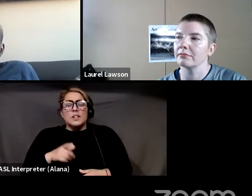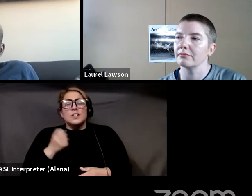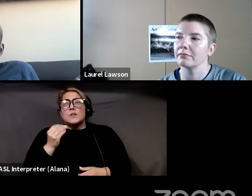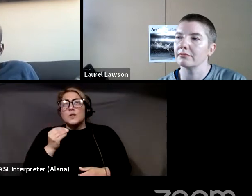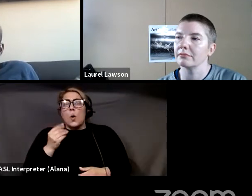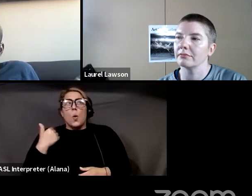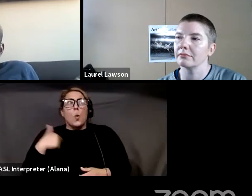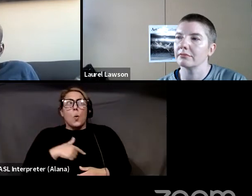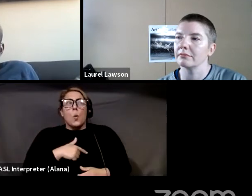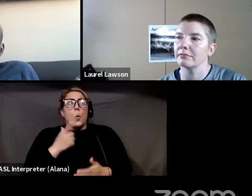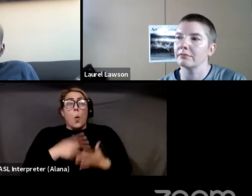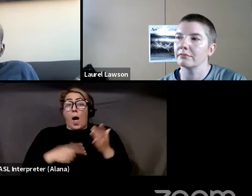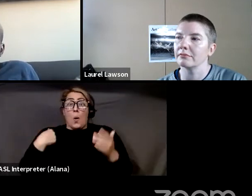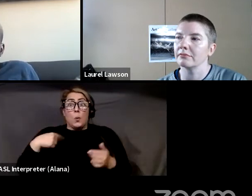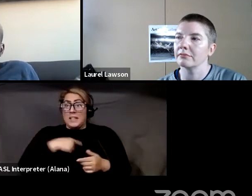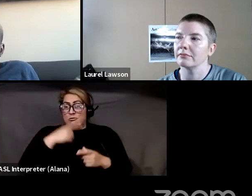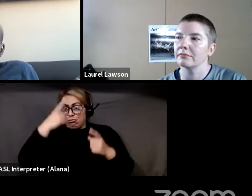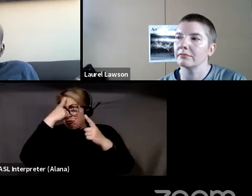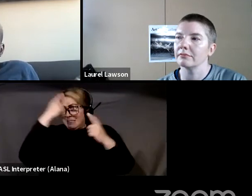feel like?